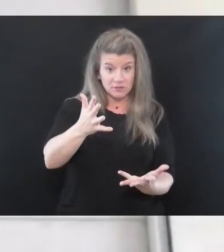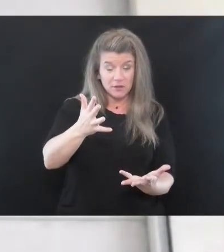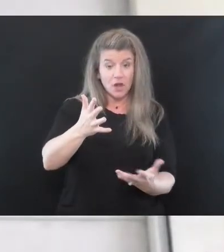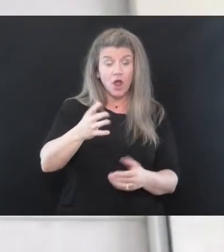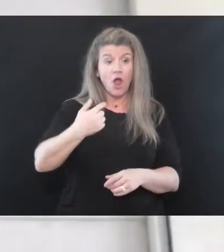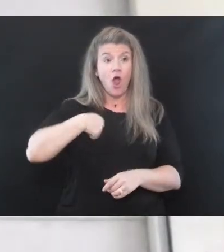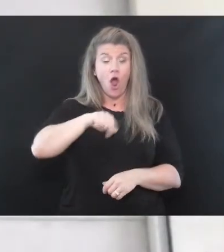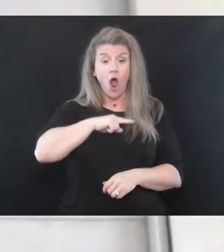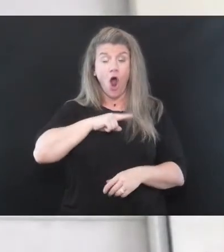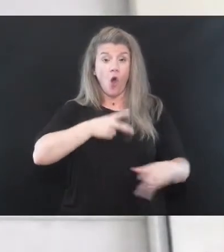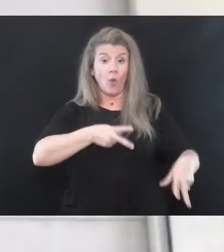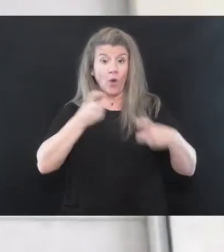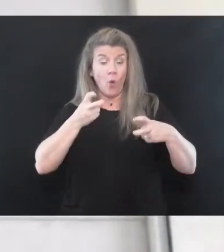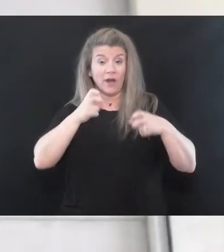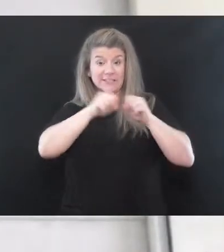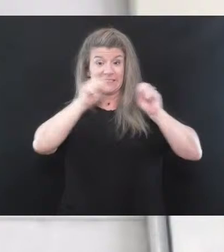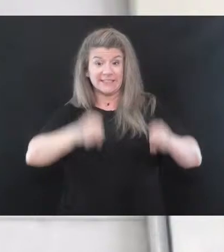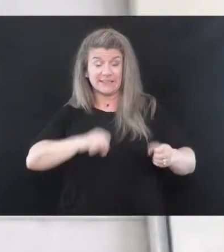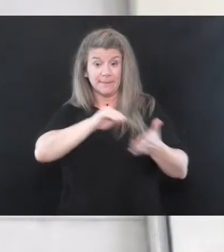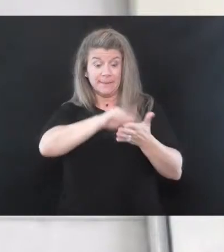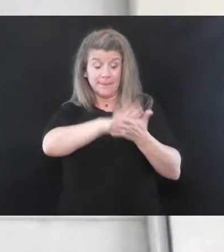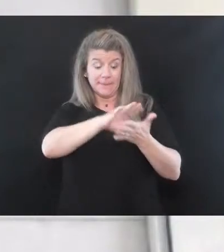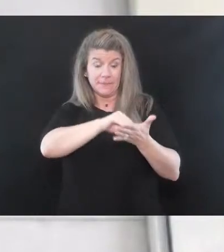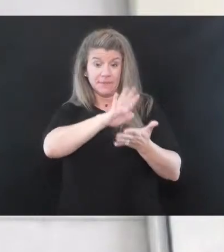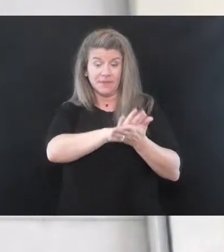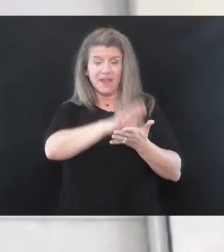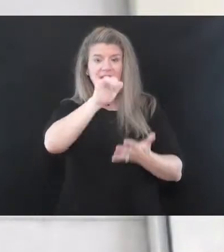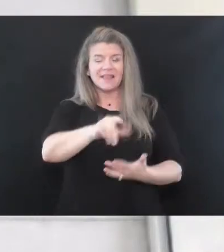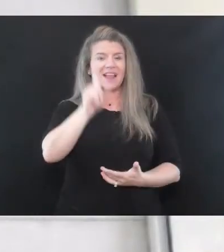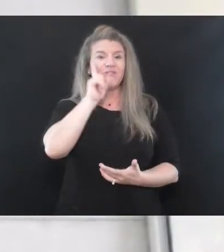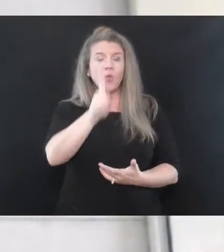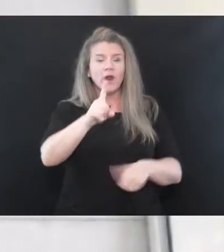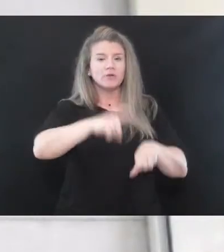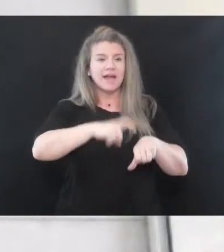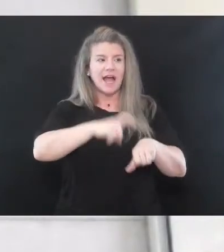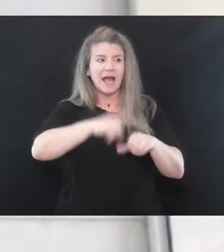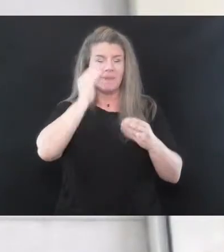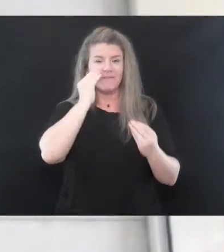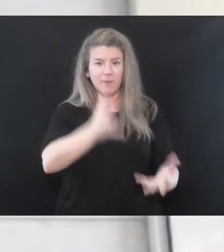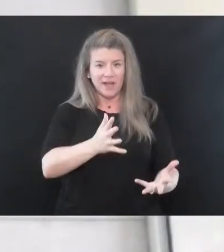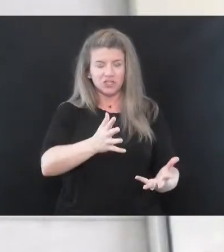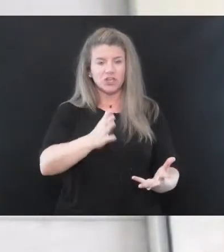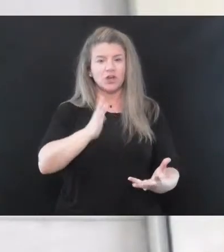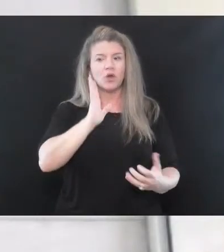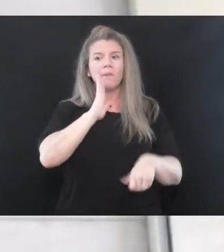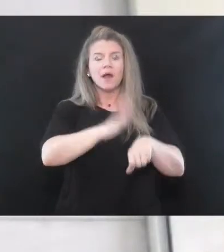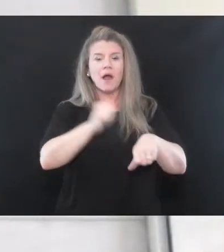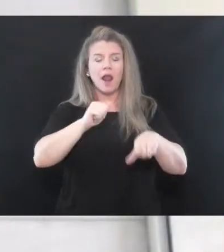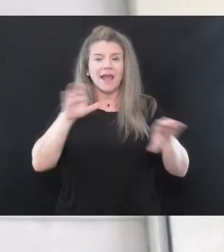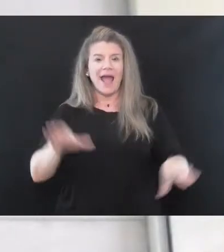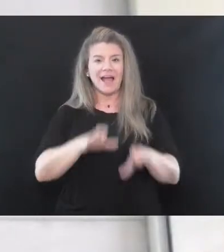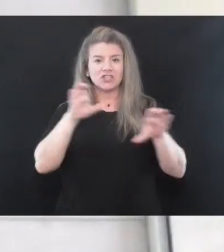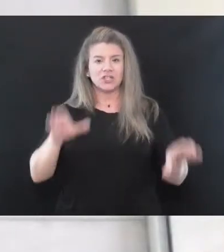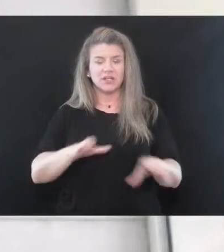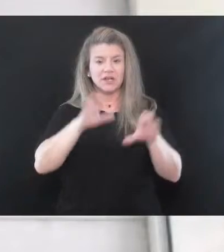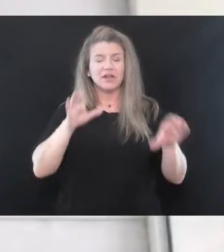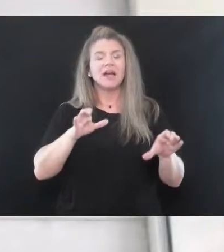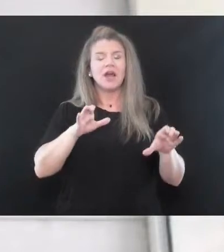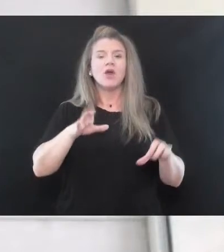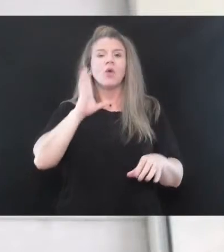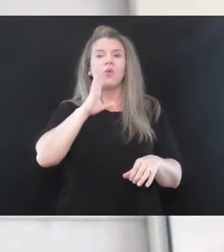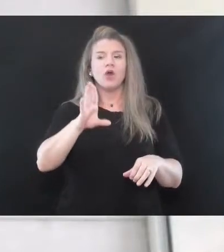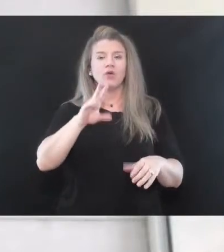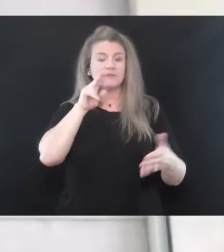our reporting system that we have is for real-time information so that we can do public action. But then once their death certificates do